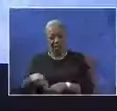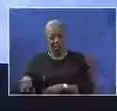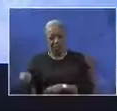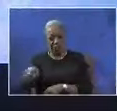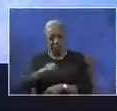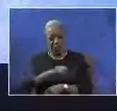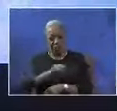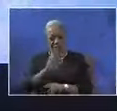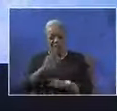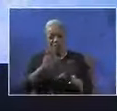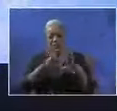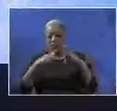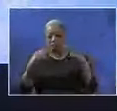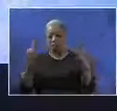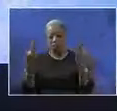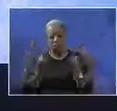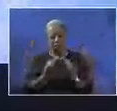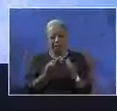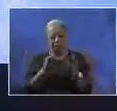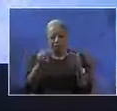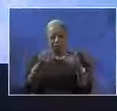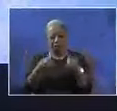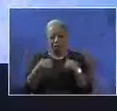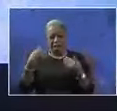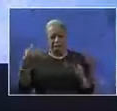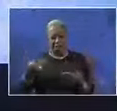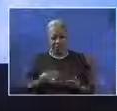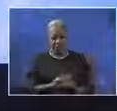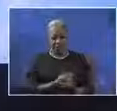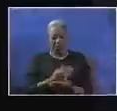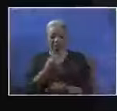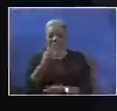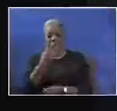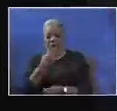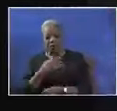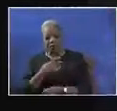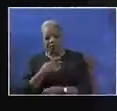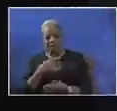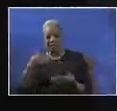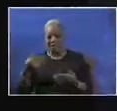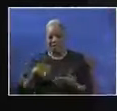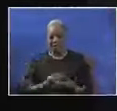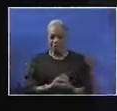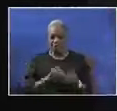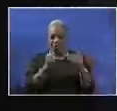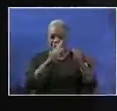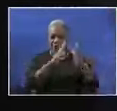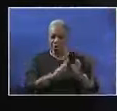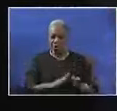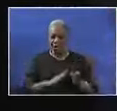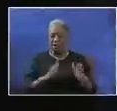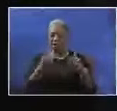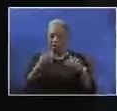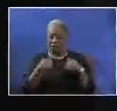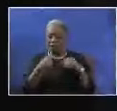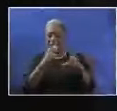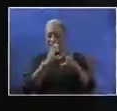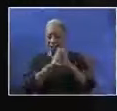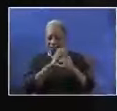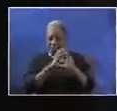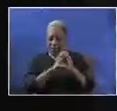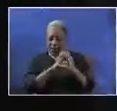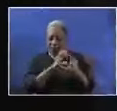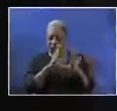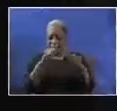many years, and you got another birthday, and you got a house to live in, and you got cars to drive and clothes on your back and a